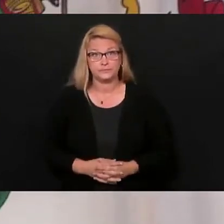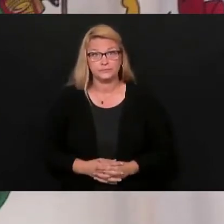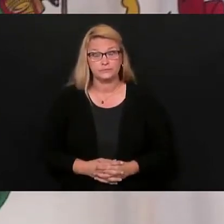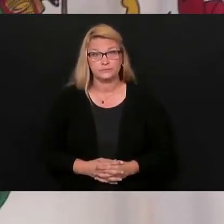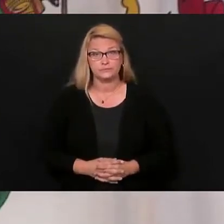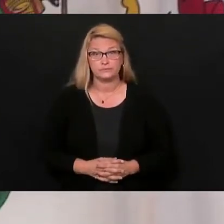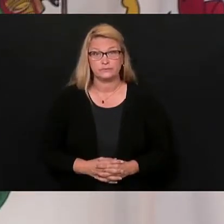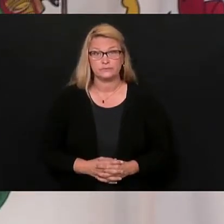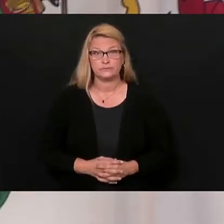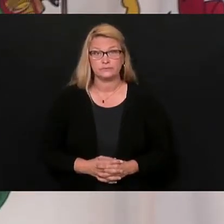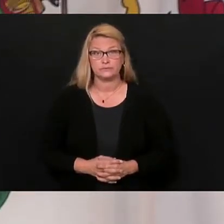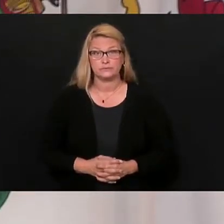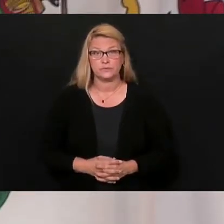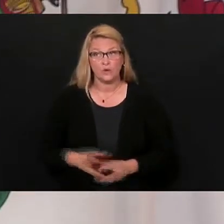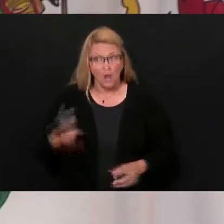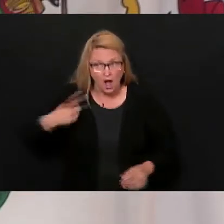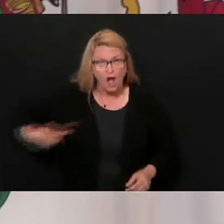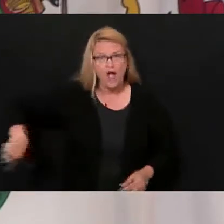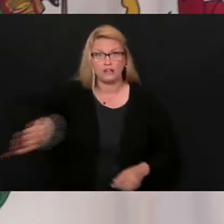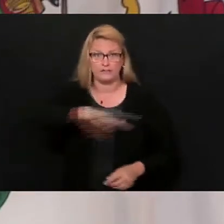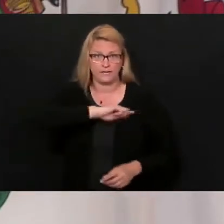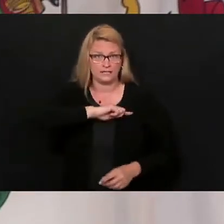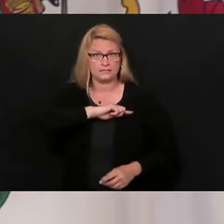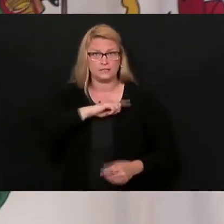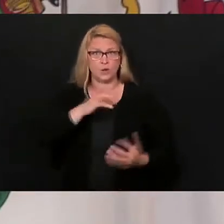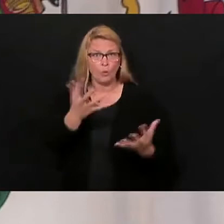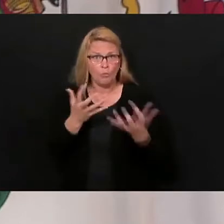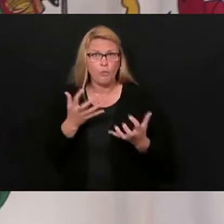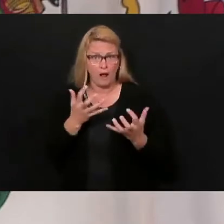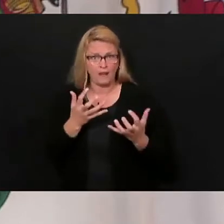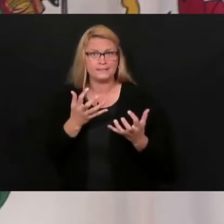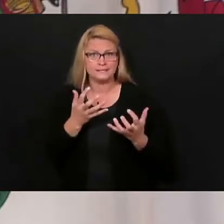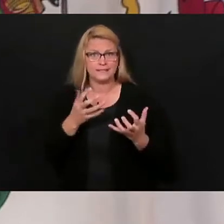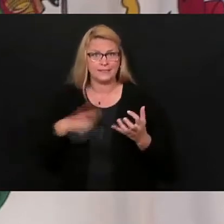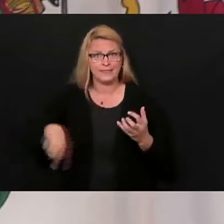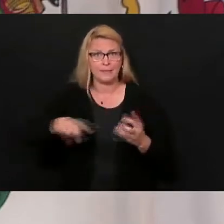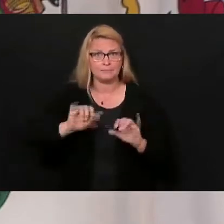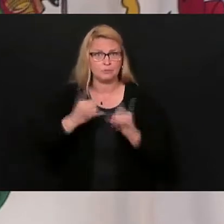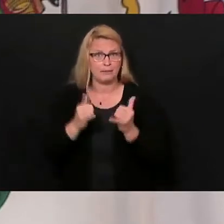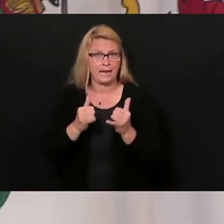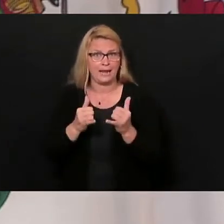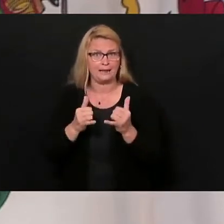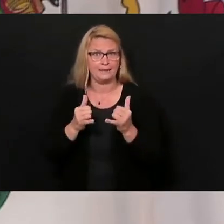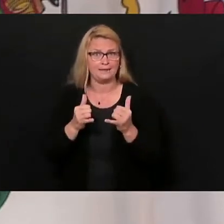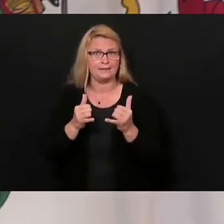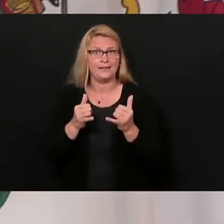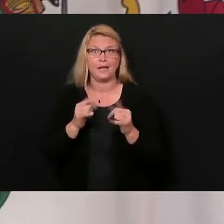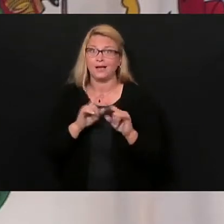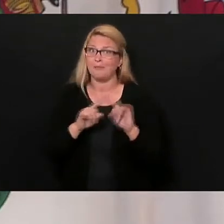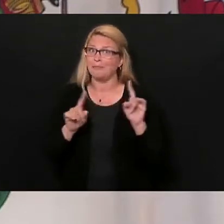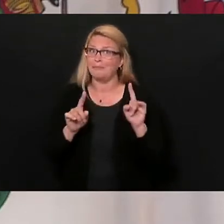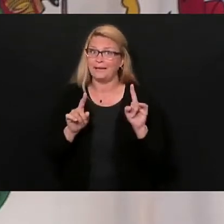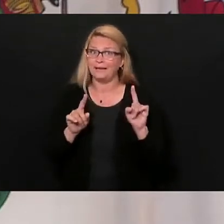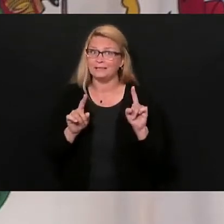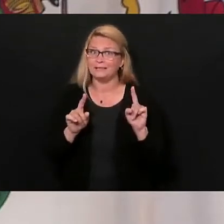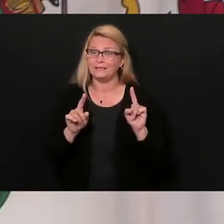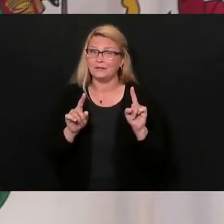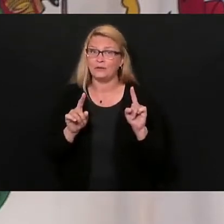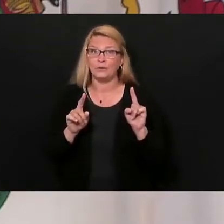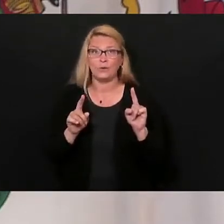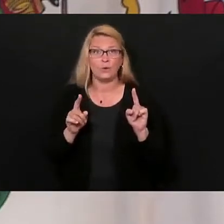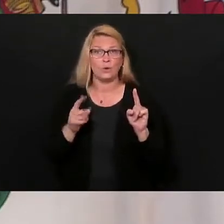you know, all of us want them to be able to play. But at the same time,